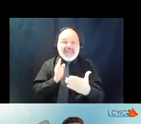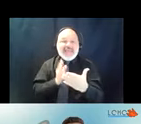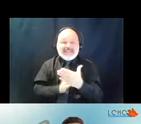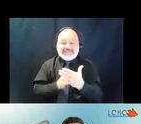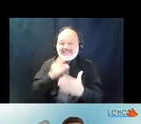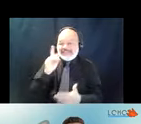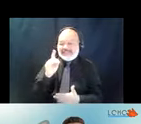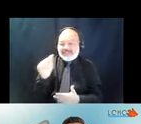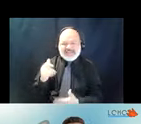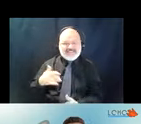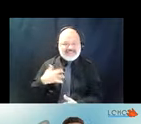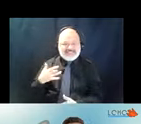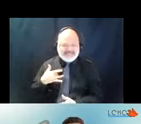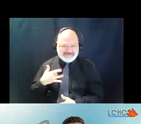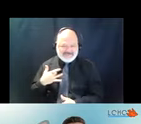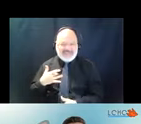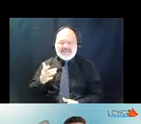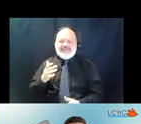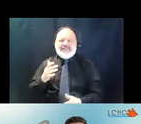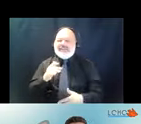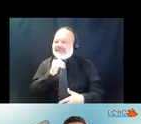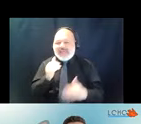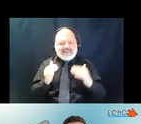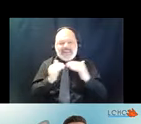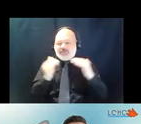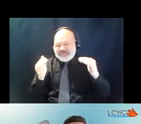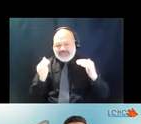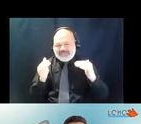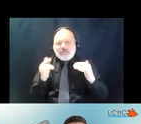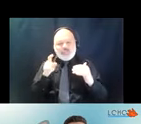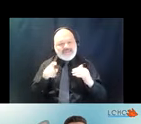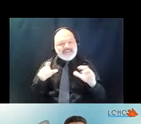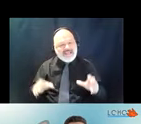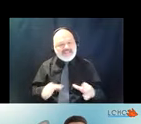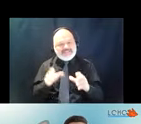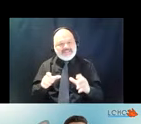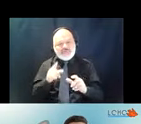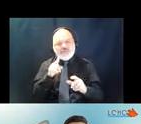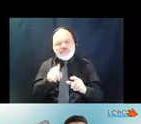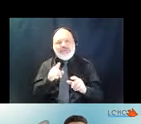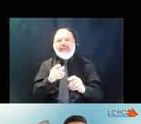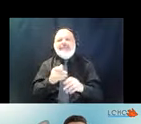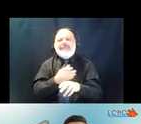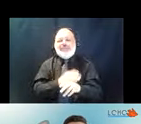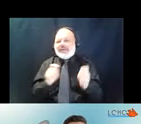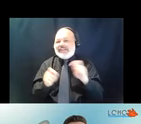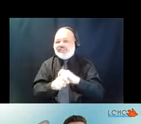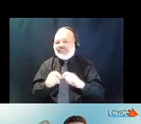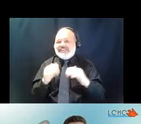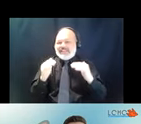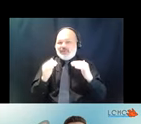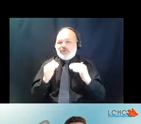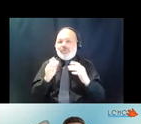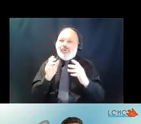anti-disability sentiment are definitely social inequities that we need to actively combat if we're going to achieve health equity.